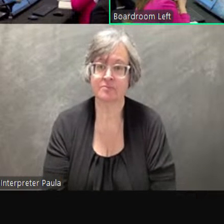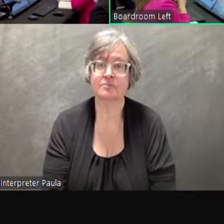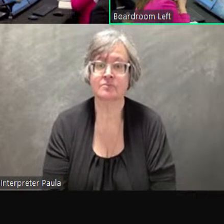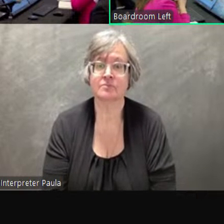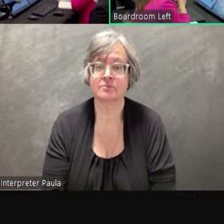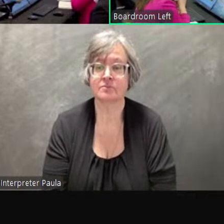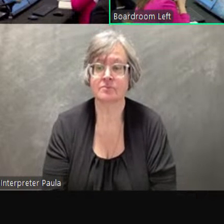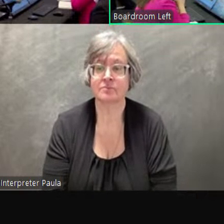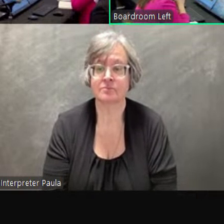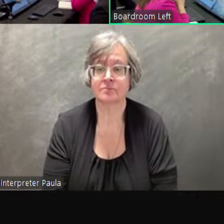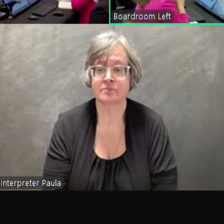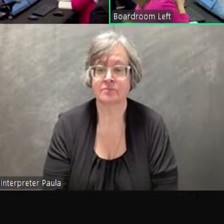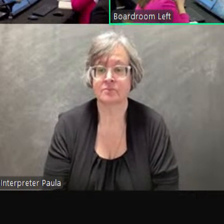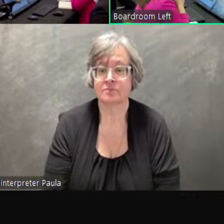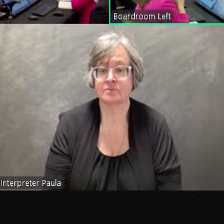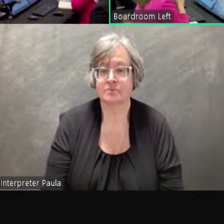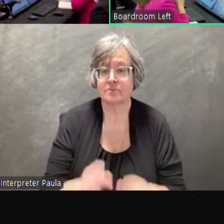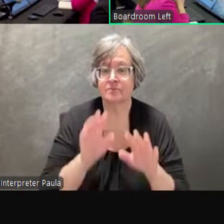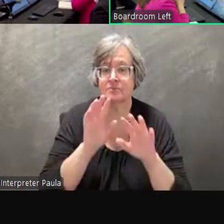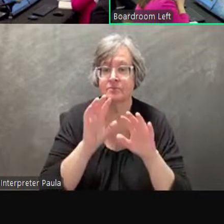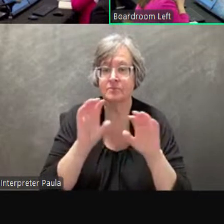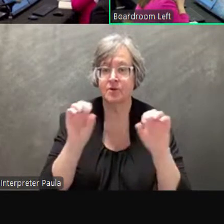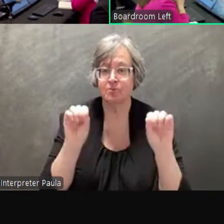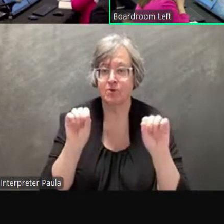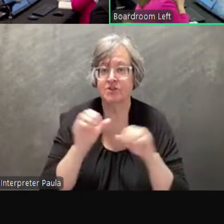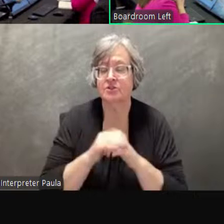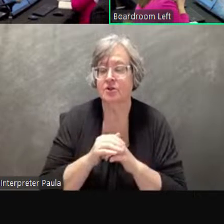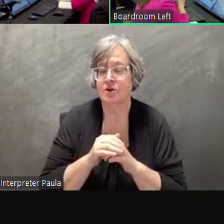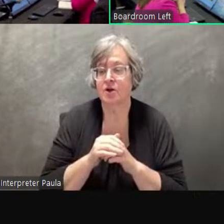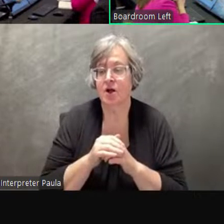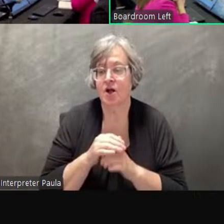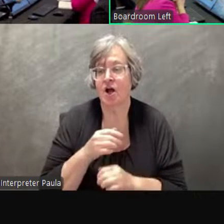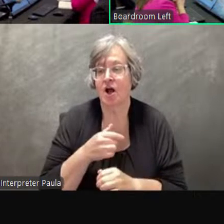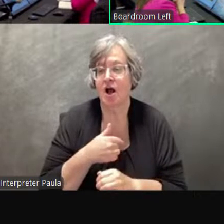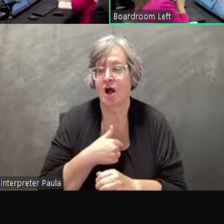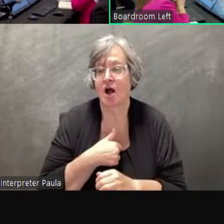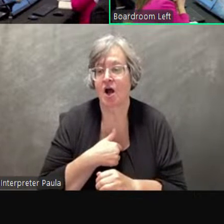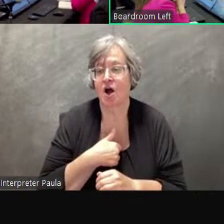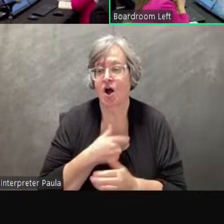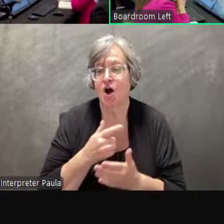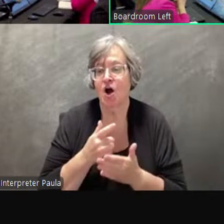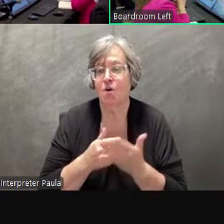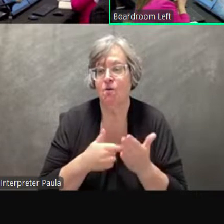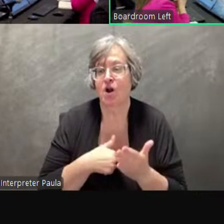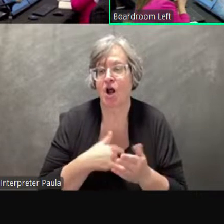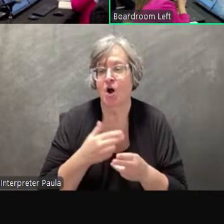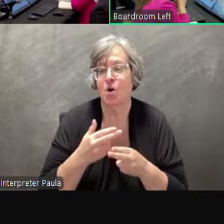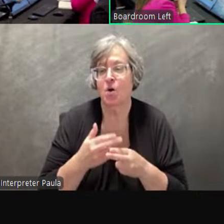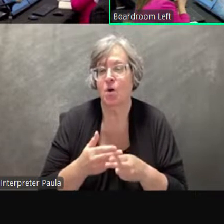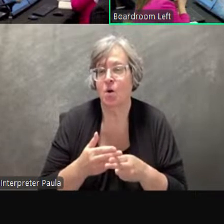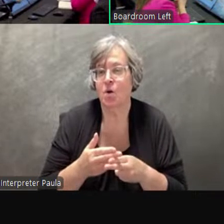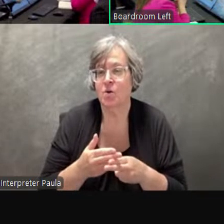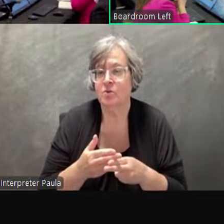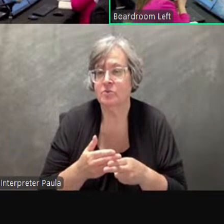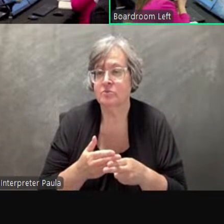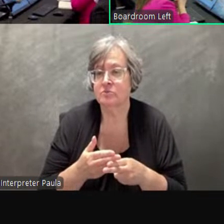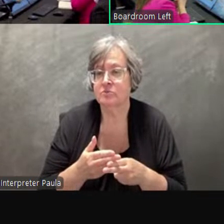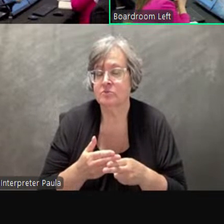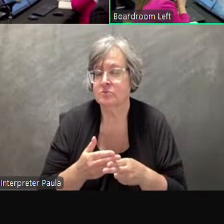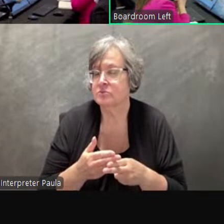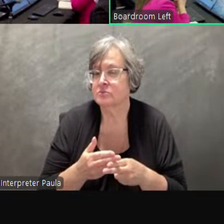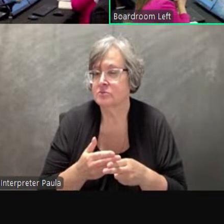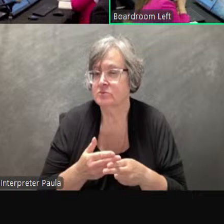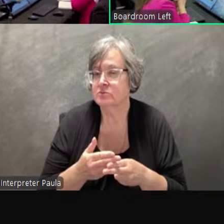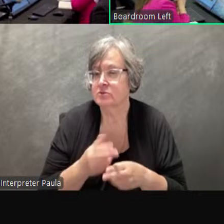The hearings that I've been at so far have really been almost more like what I would call town halls. It's